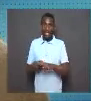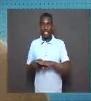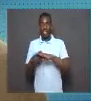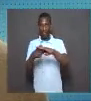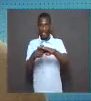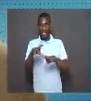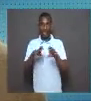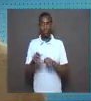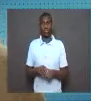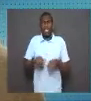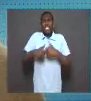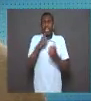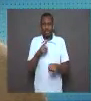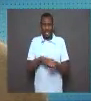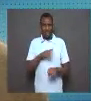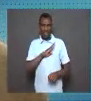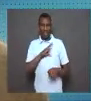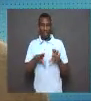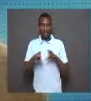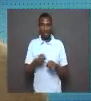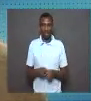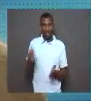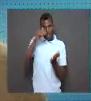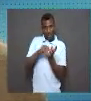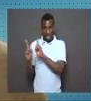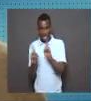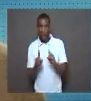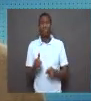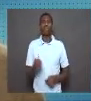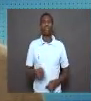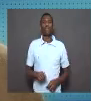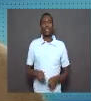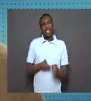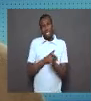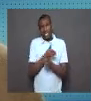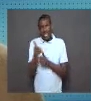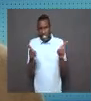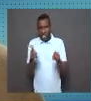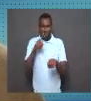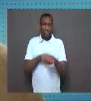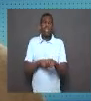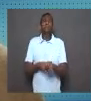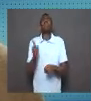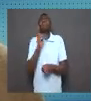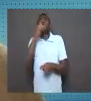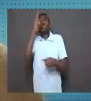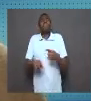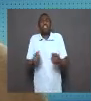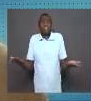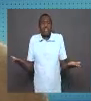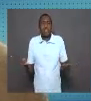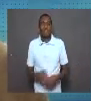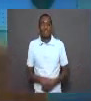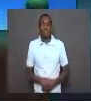But how does time behave? Also, what is the direction of time?